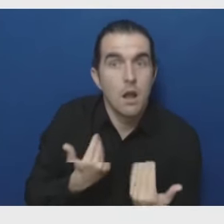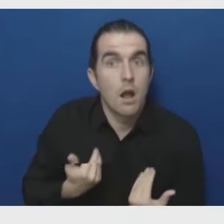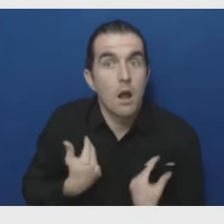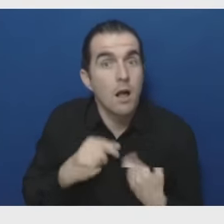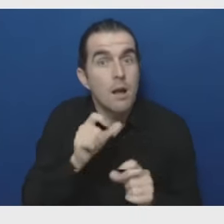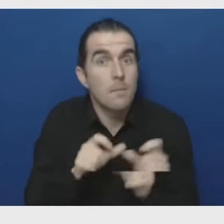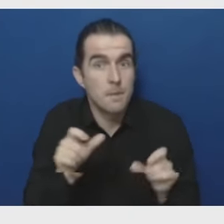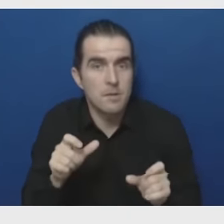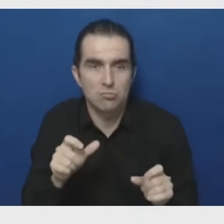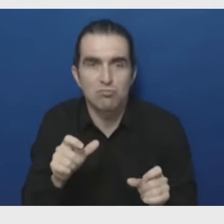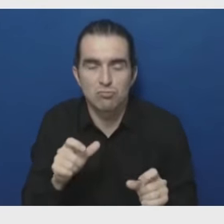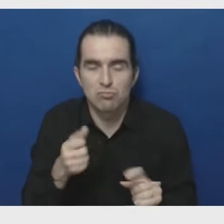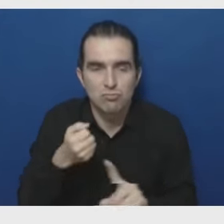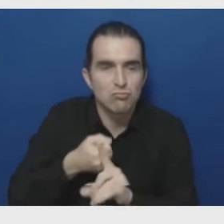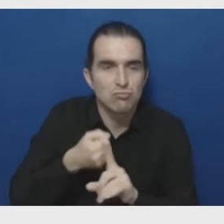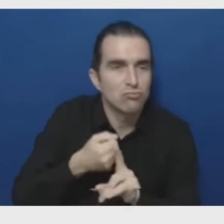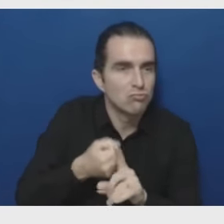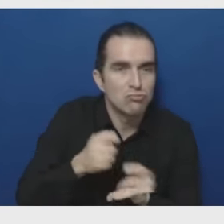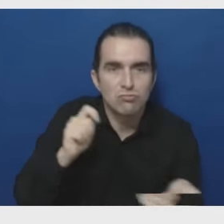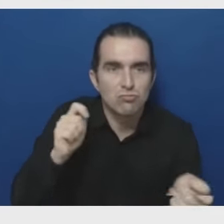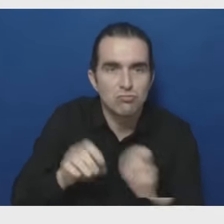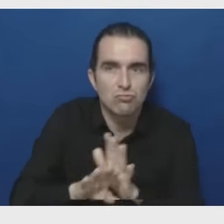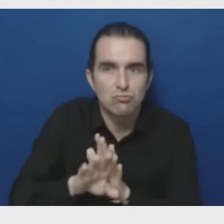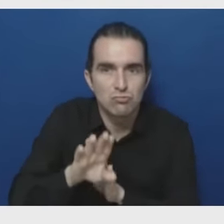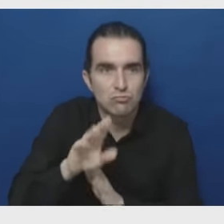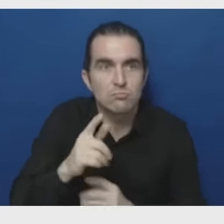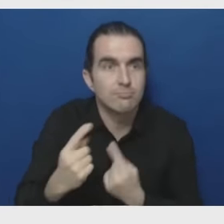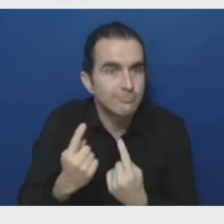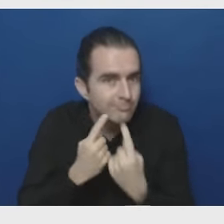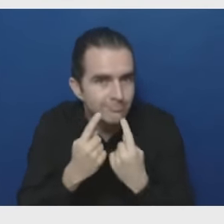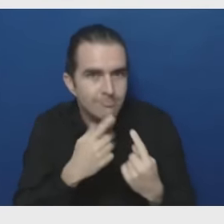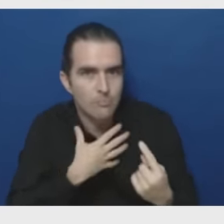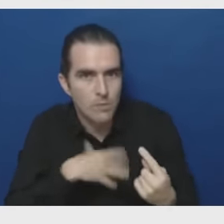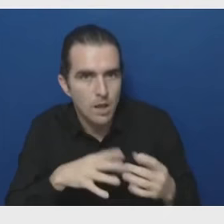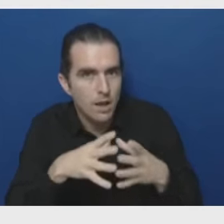are really on the move to a new environment